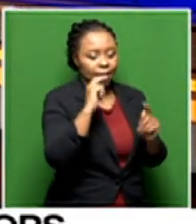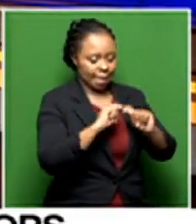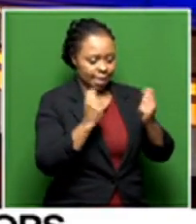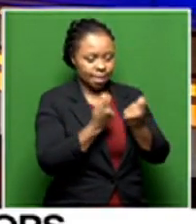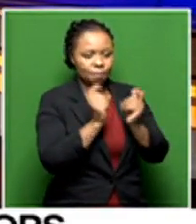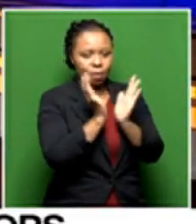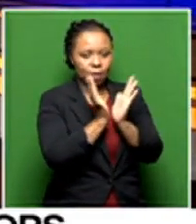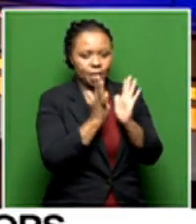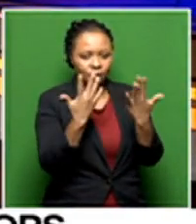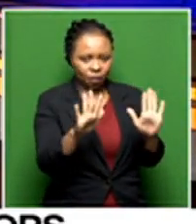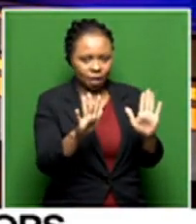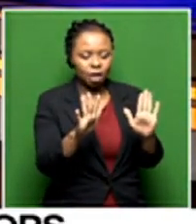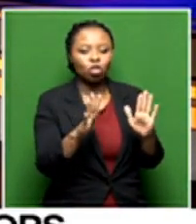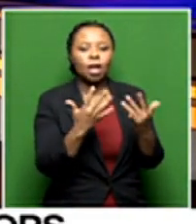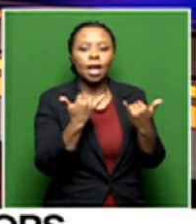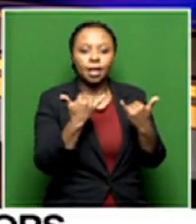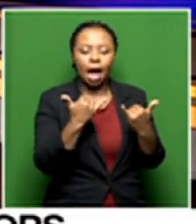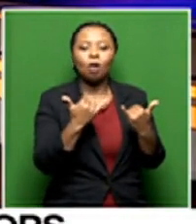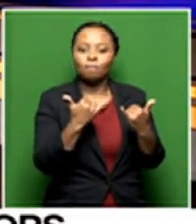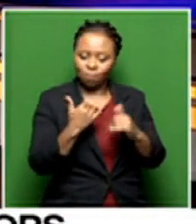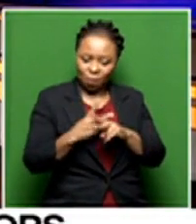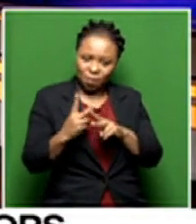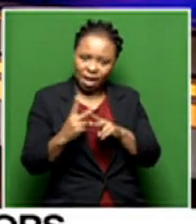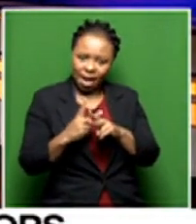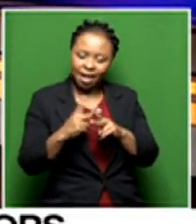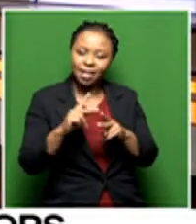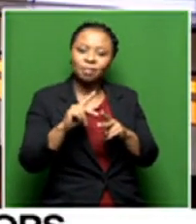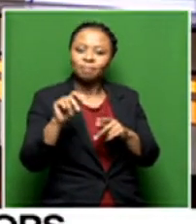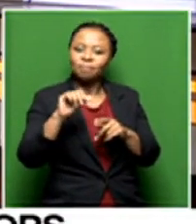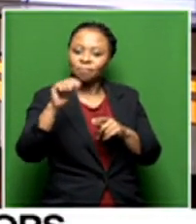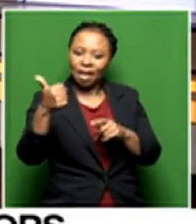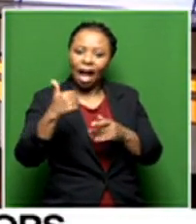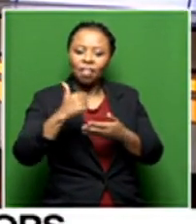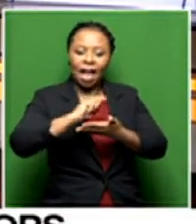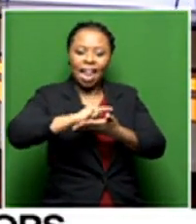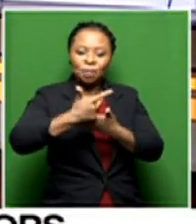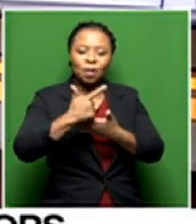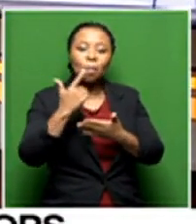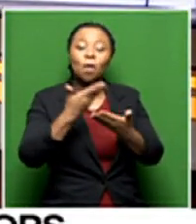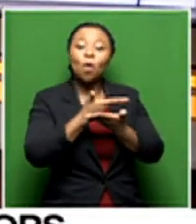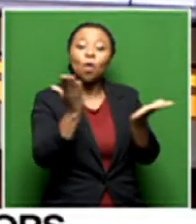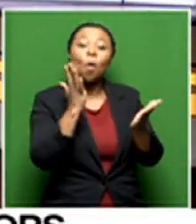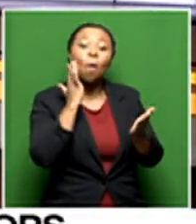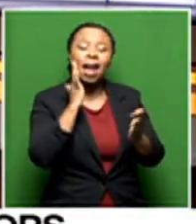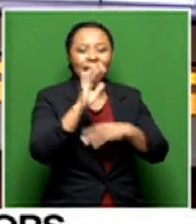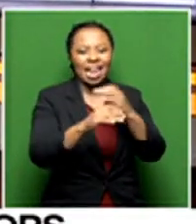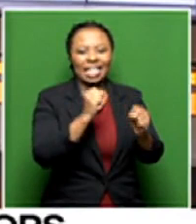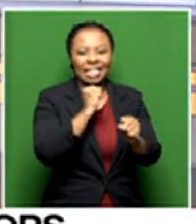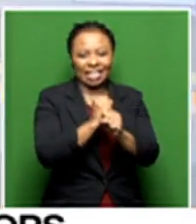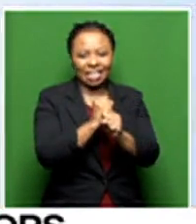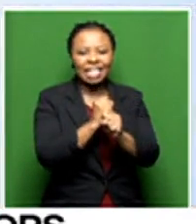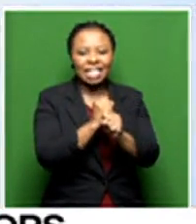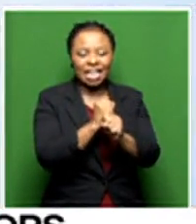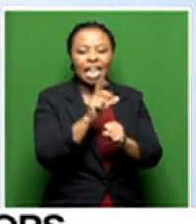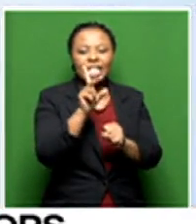team. So we're planning to release another laptop, which is going to be released next year. Okay. It's going to be it's